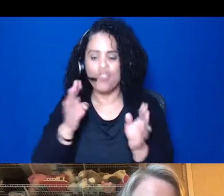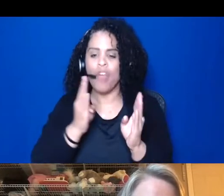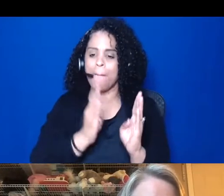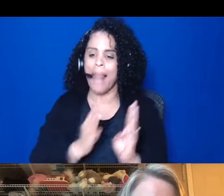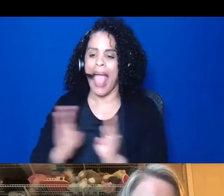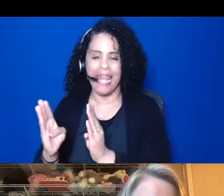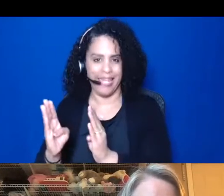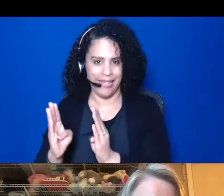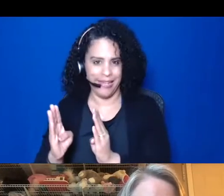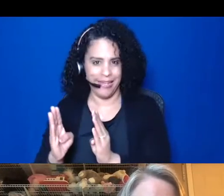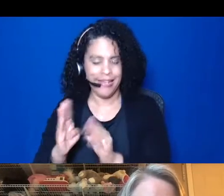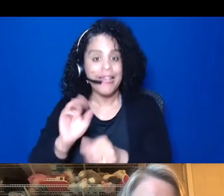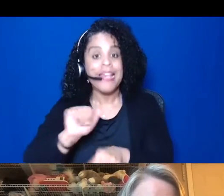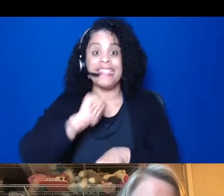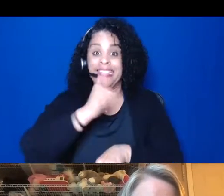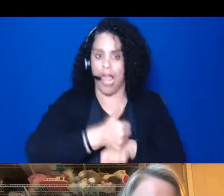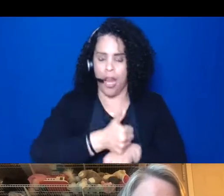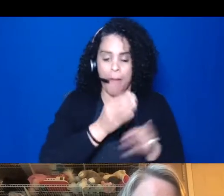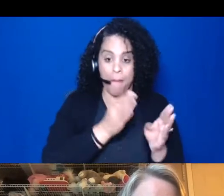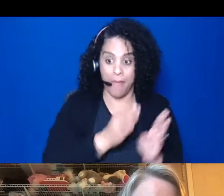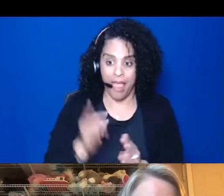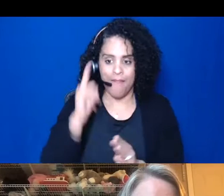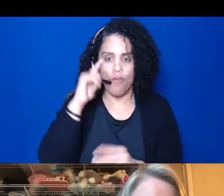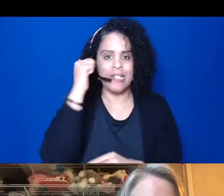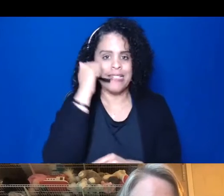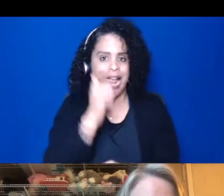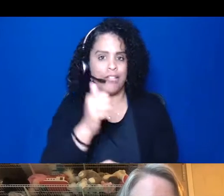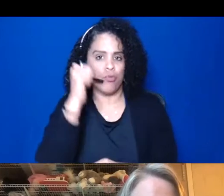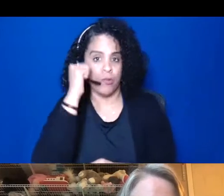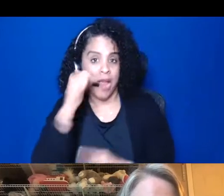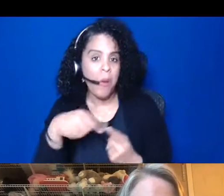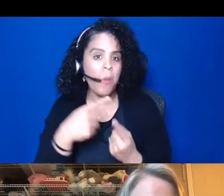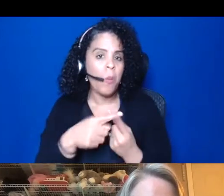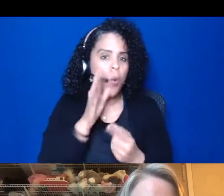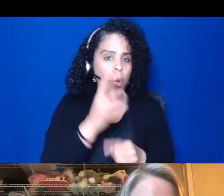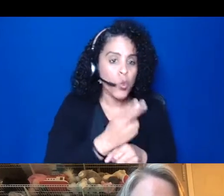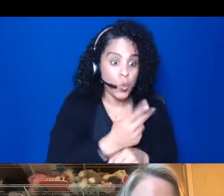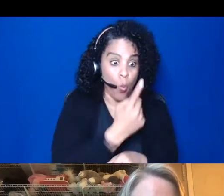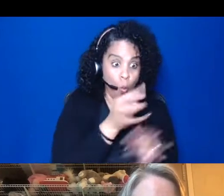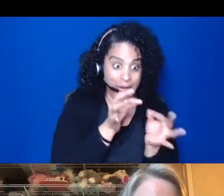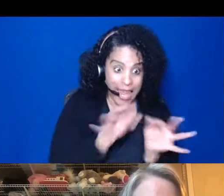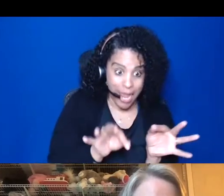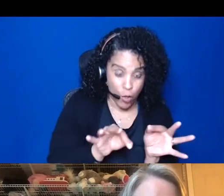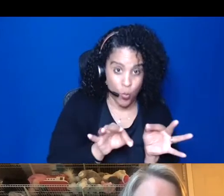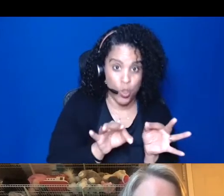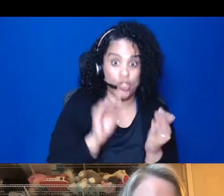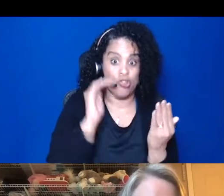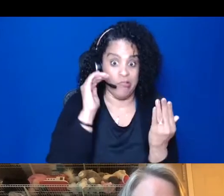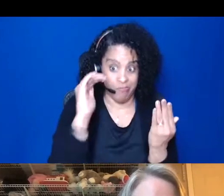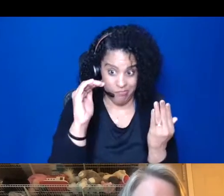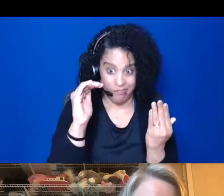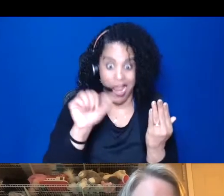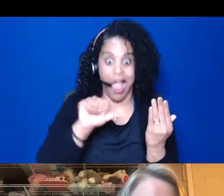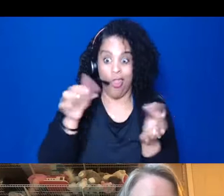Essentially, it is setting up a plan for day to day when you're going to use one language, when you're going to use